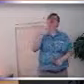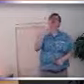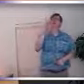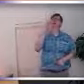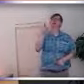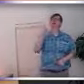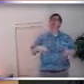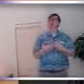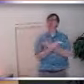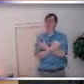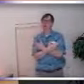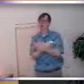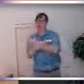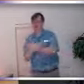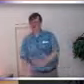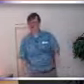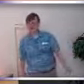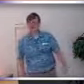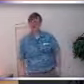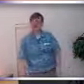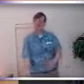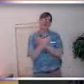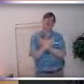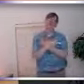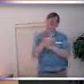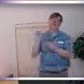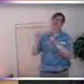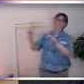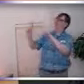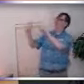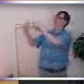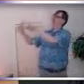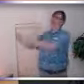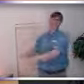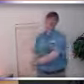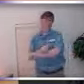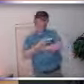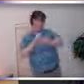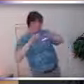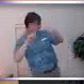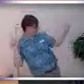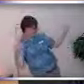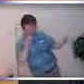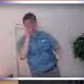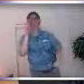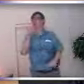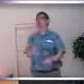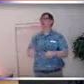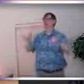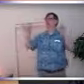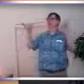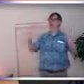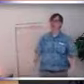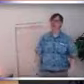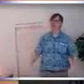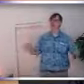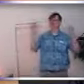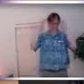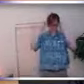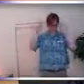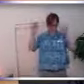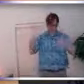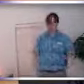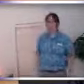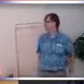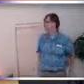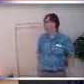the love frequency, things turn out a little differently, but you have to set an intention. You